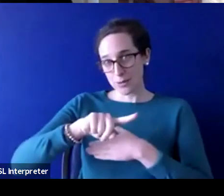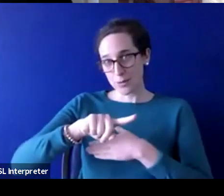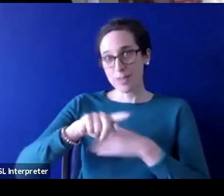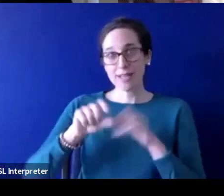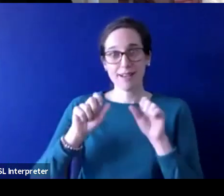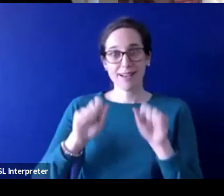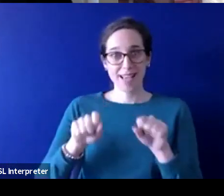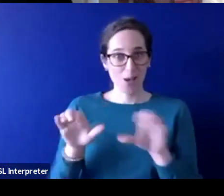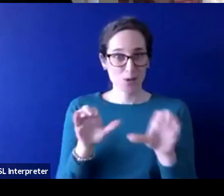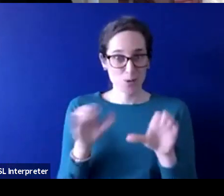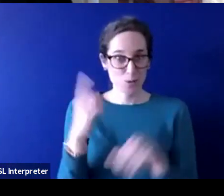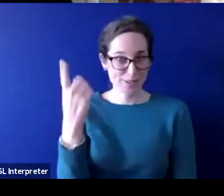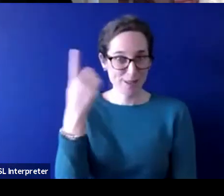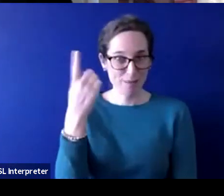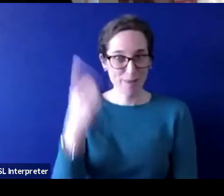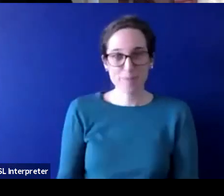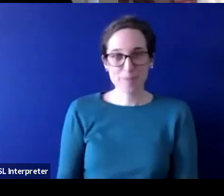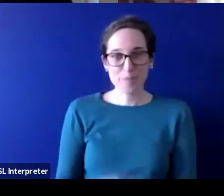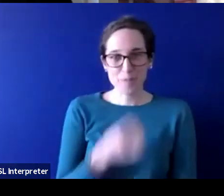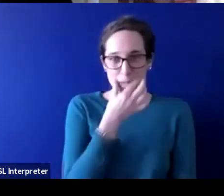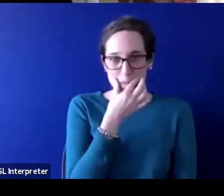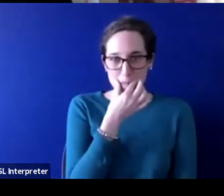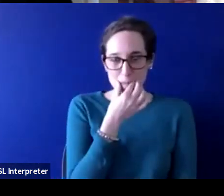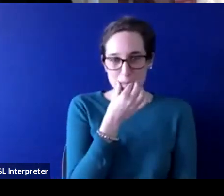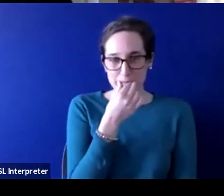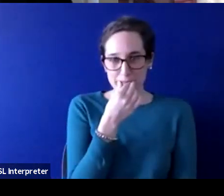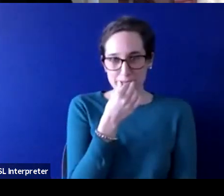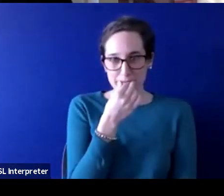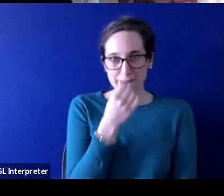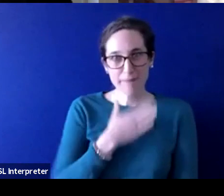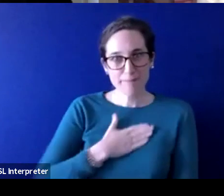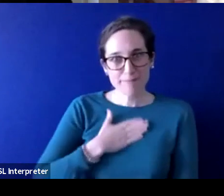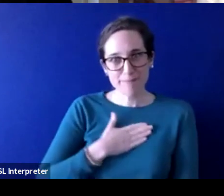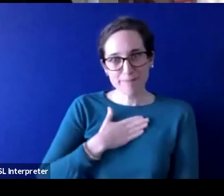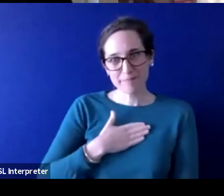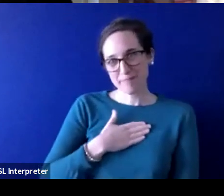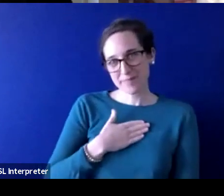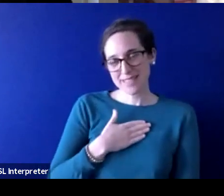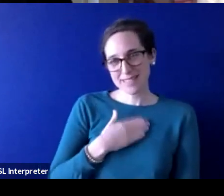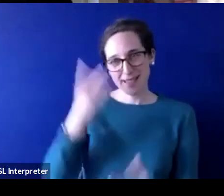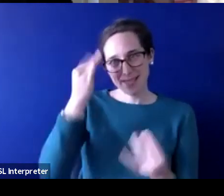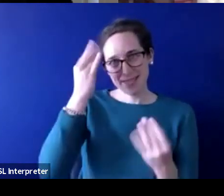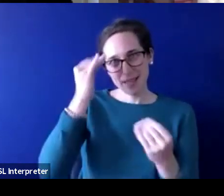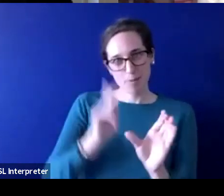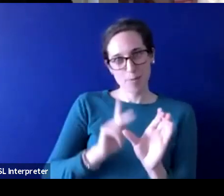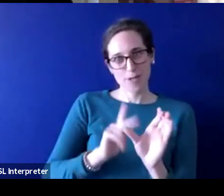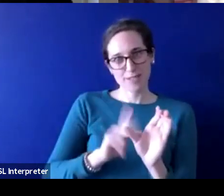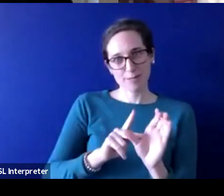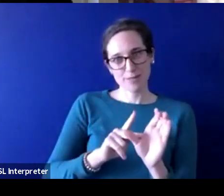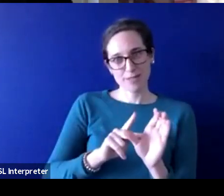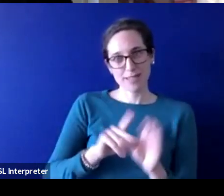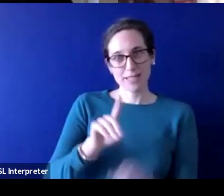thing that everybody can do next week, and that is to consider participating in Media